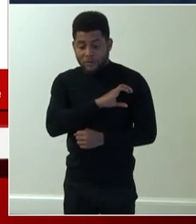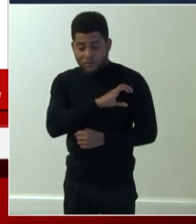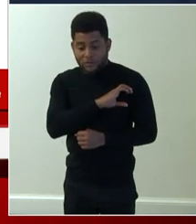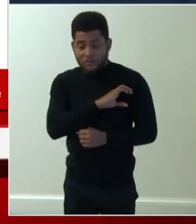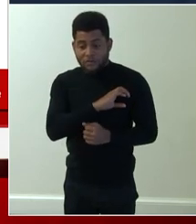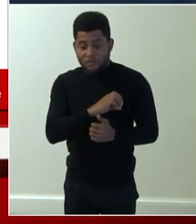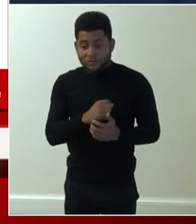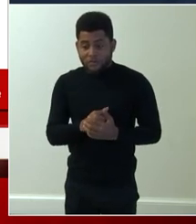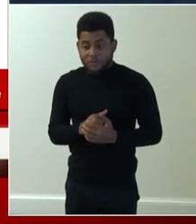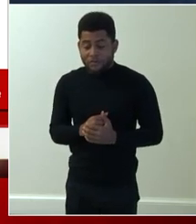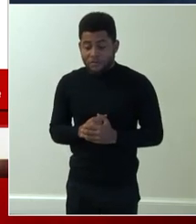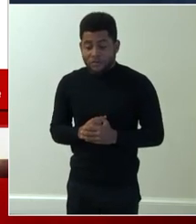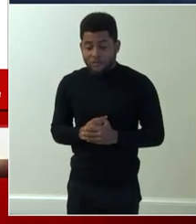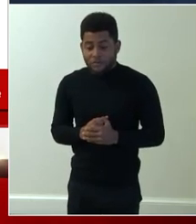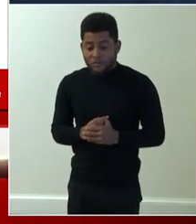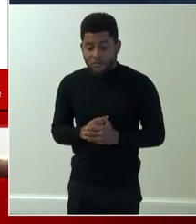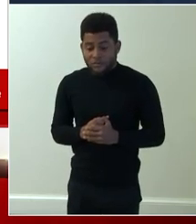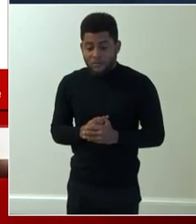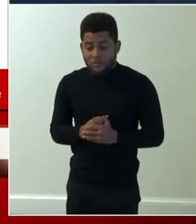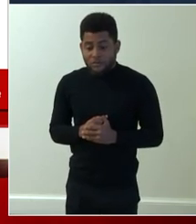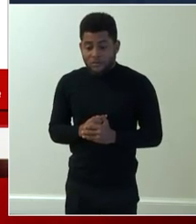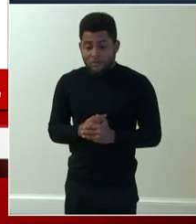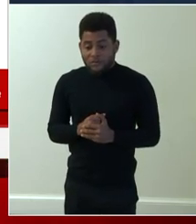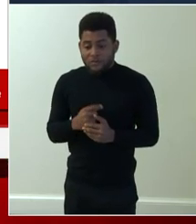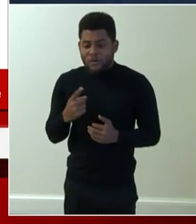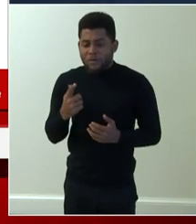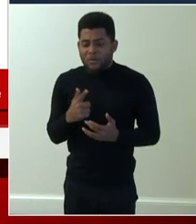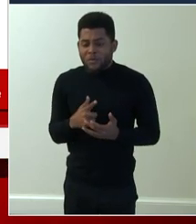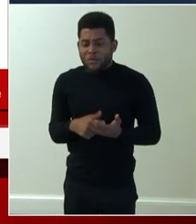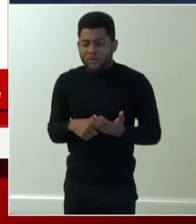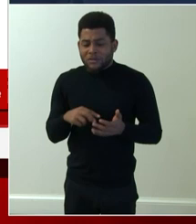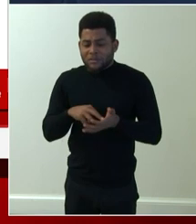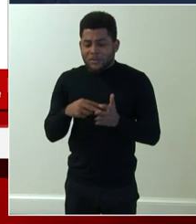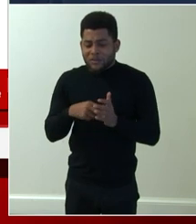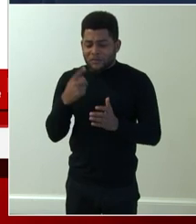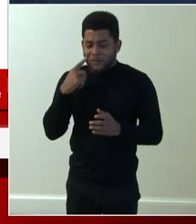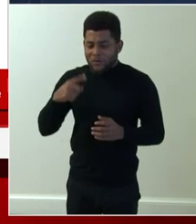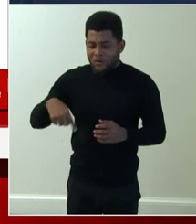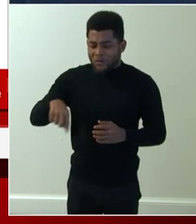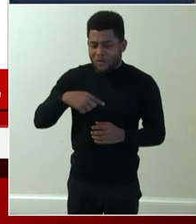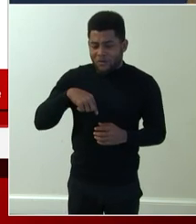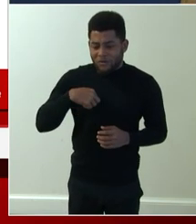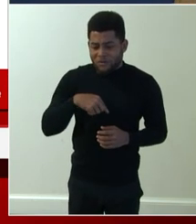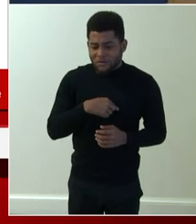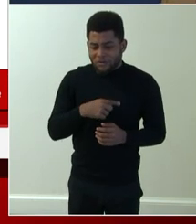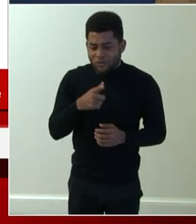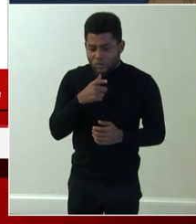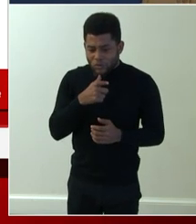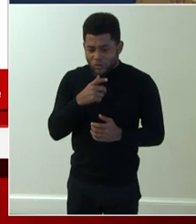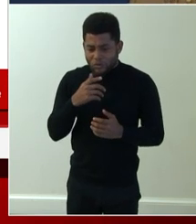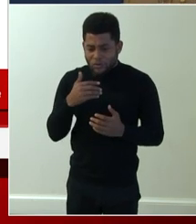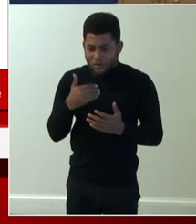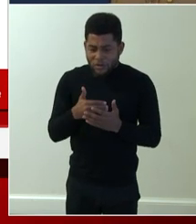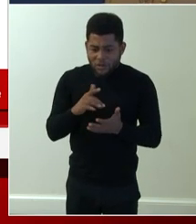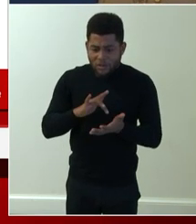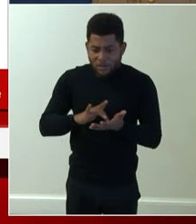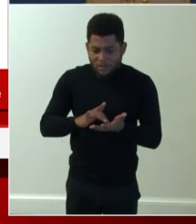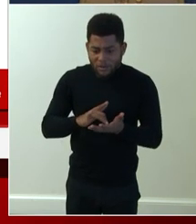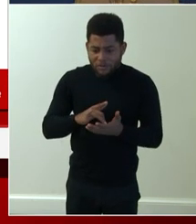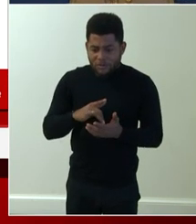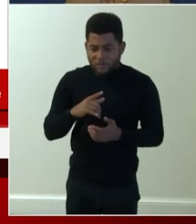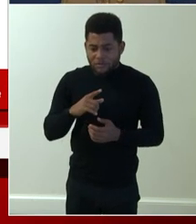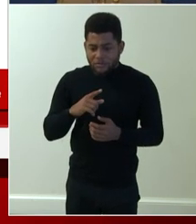panel blocked those terminations. And so I wonder, can you comment on that investigation? And then also, are you